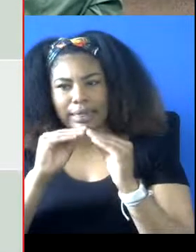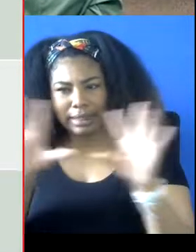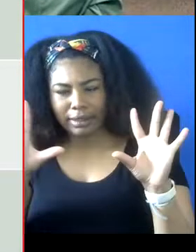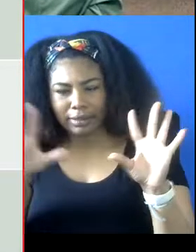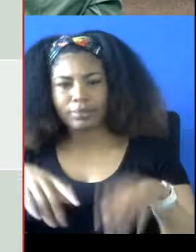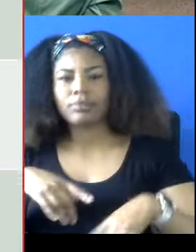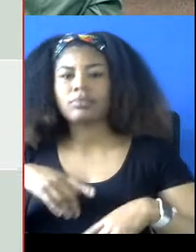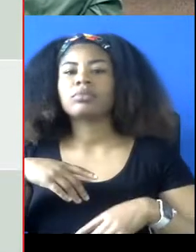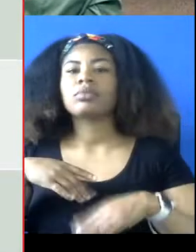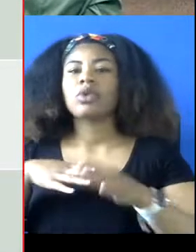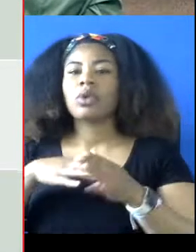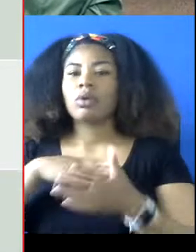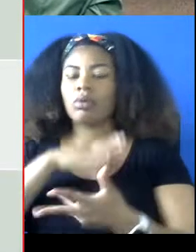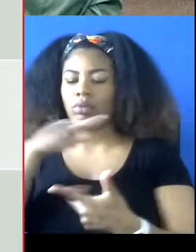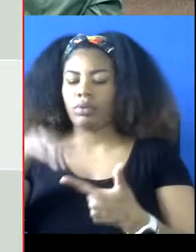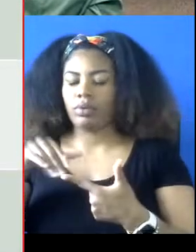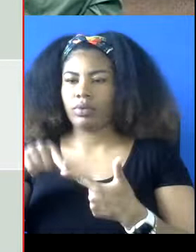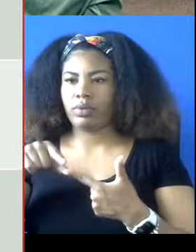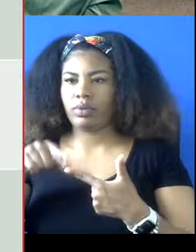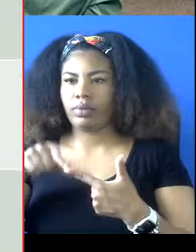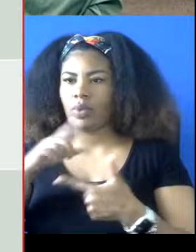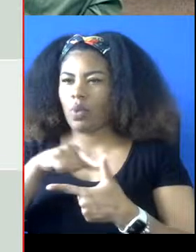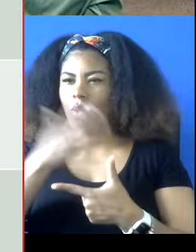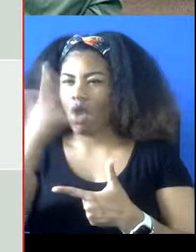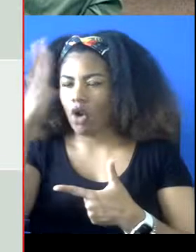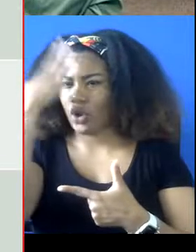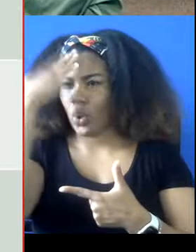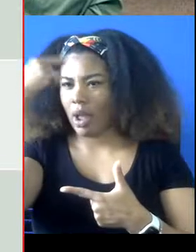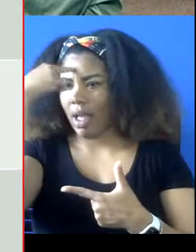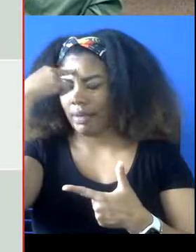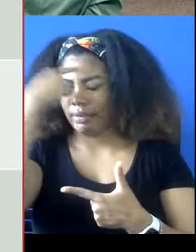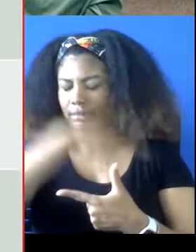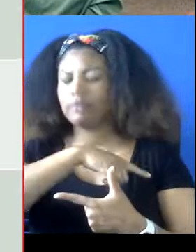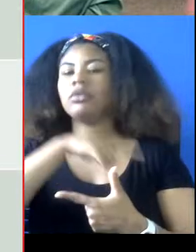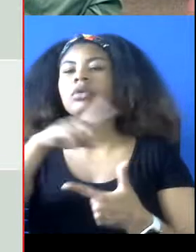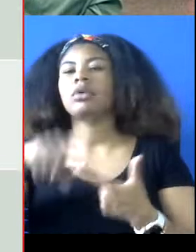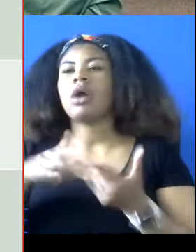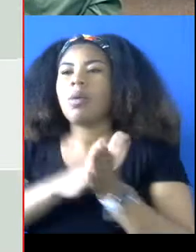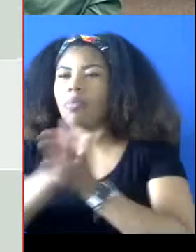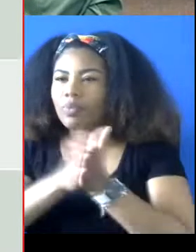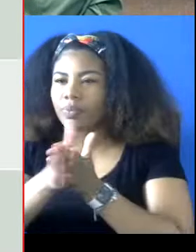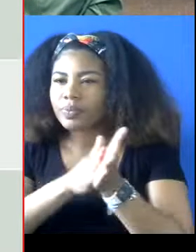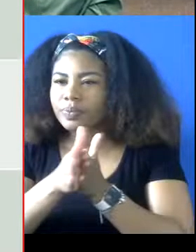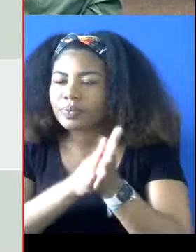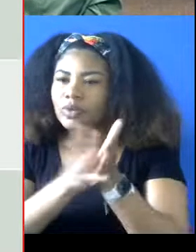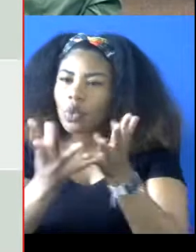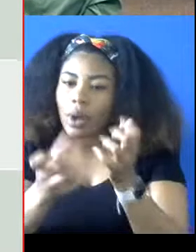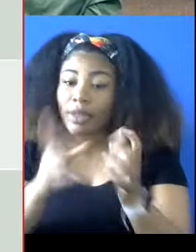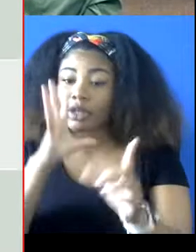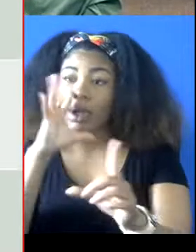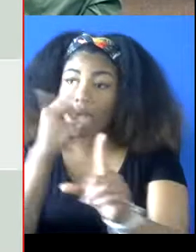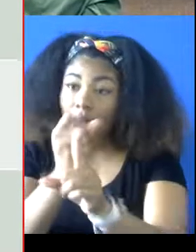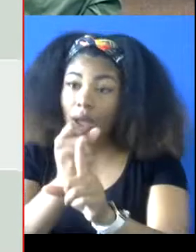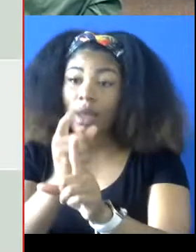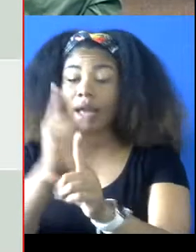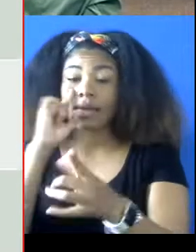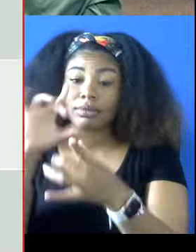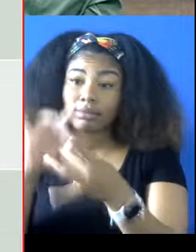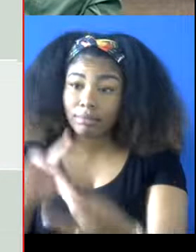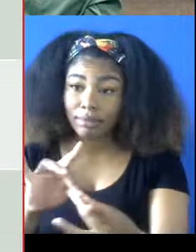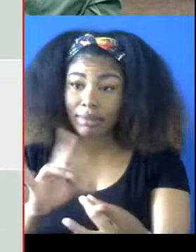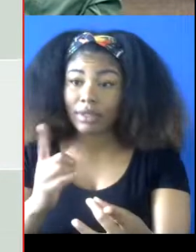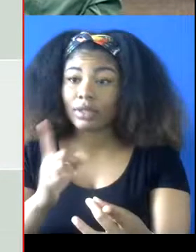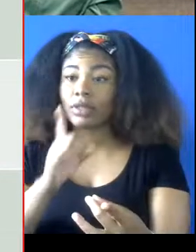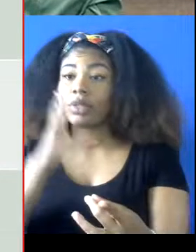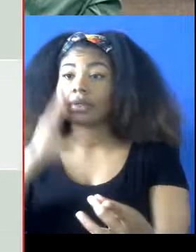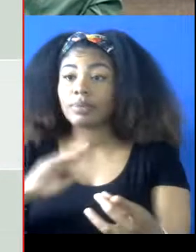Motivational engagement. So again, the levels, we want to make sure we're grabbing the attention of our students, that it's relevant, the